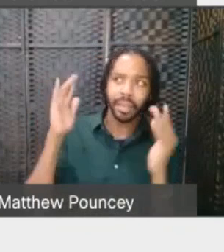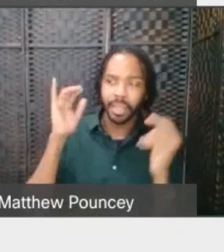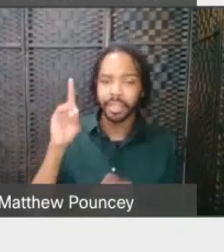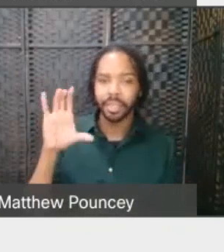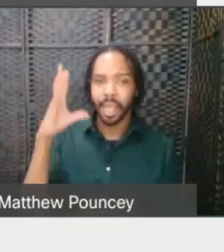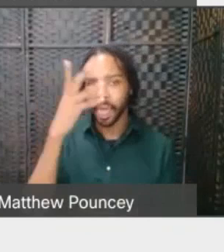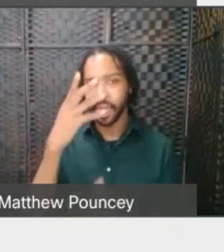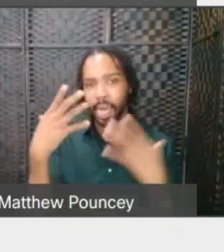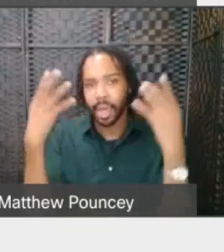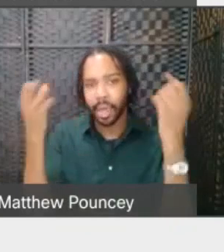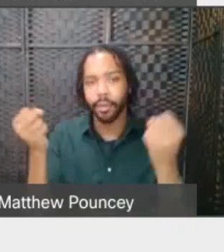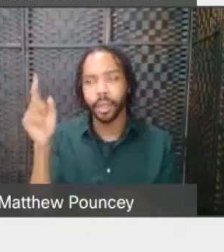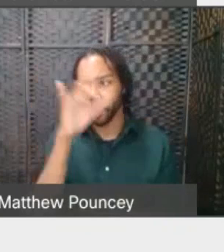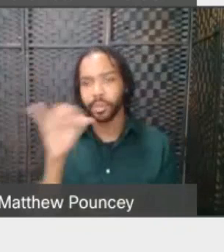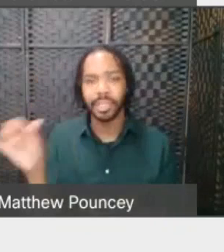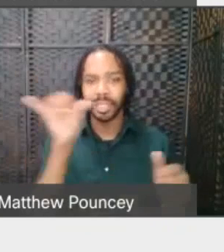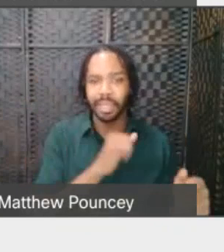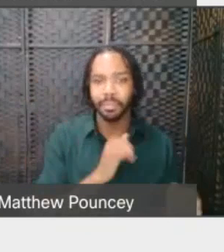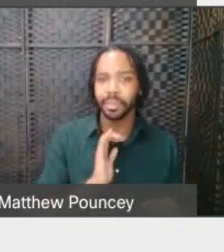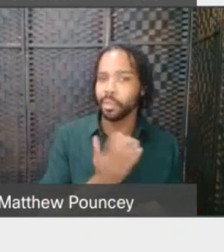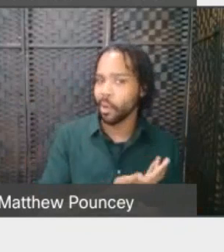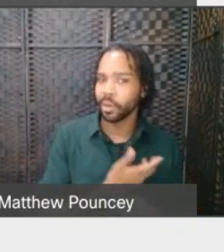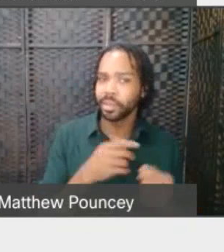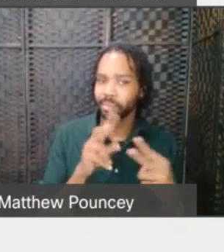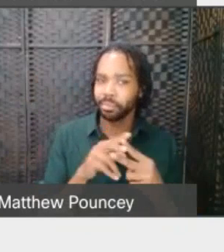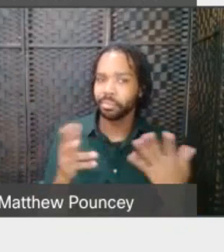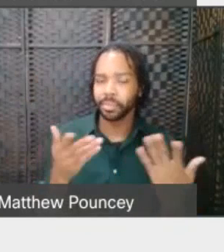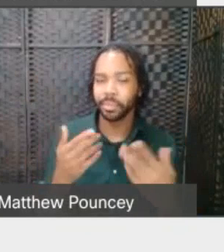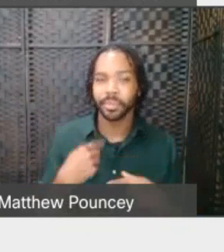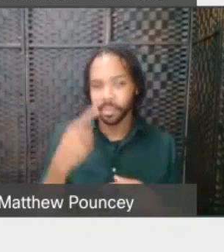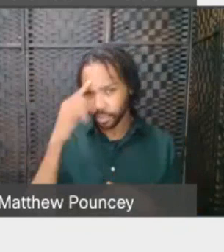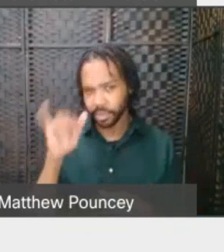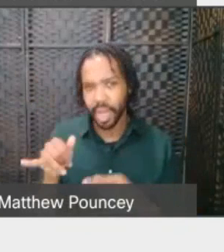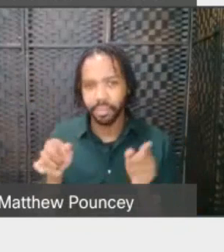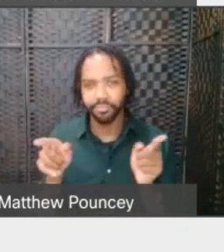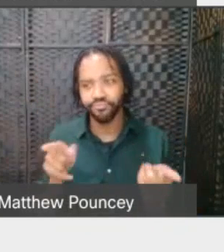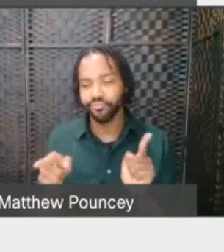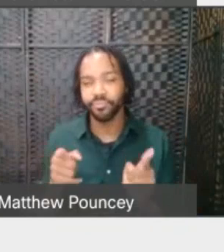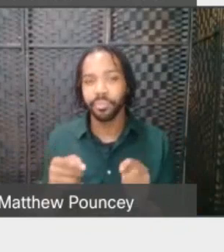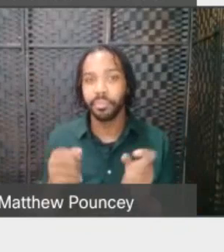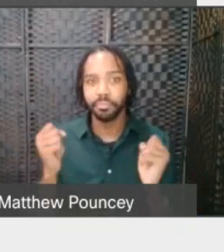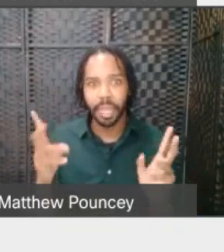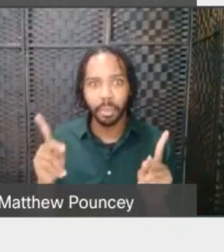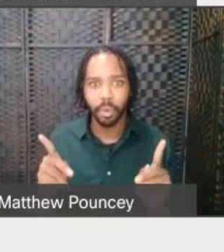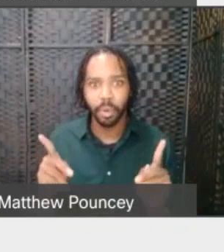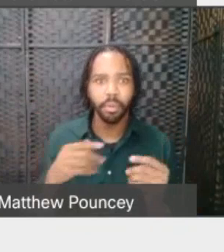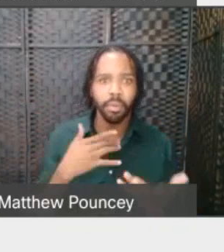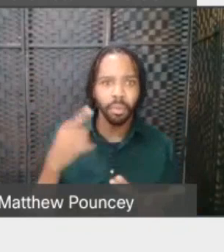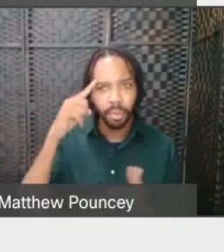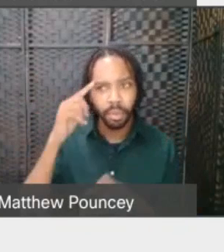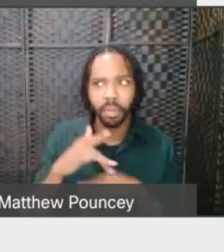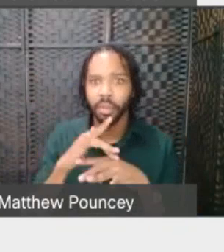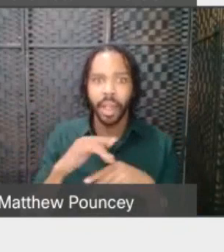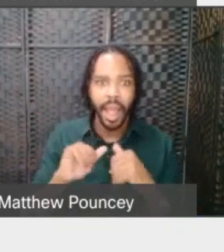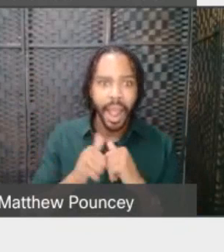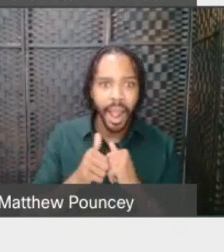does. So that's kind of the two tracks. I think that people are getting very hung up on all the specifics of how they get there, but I think kind of